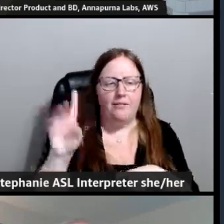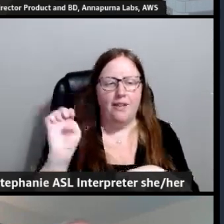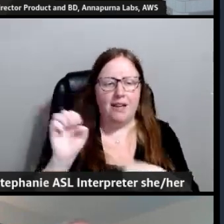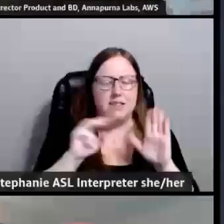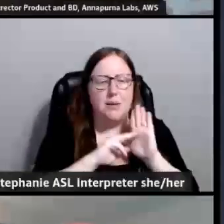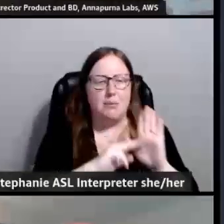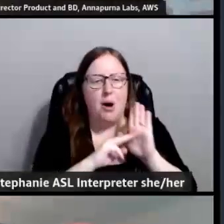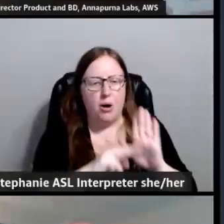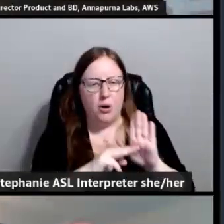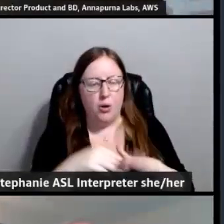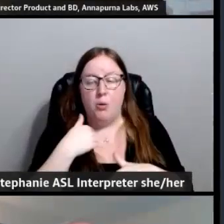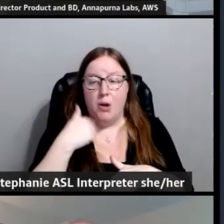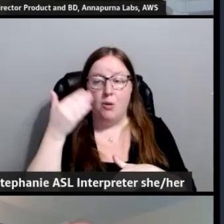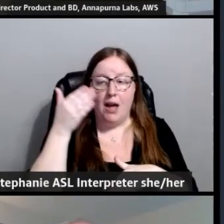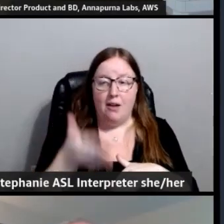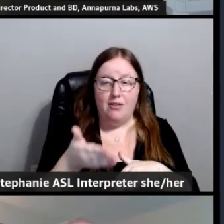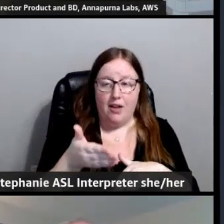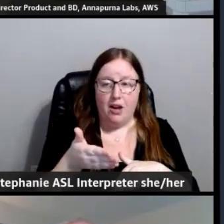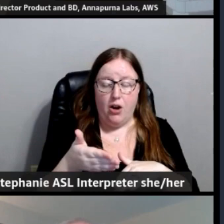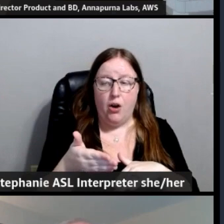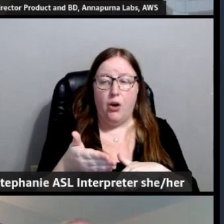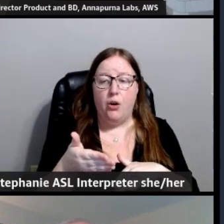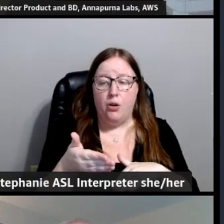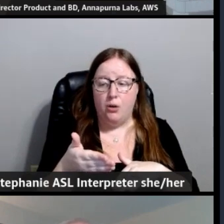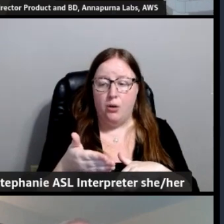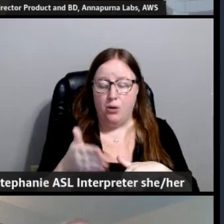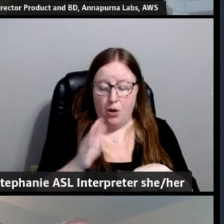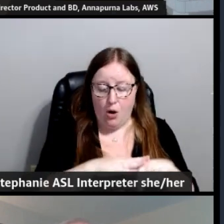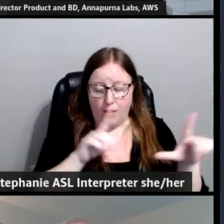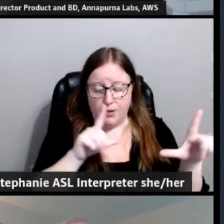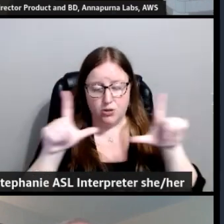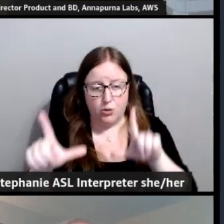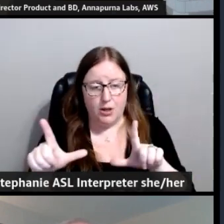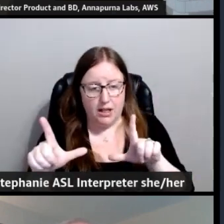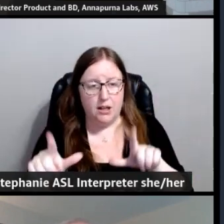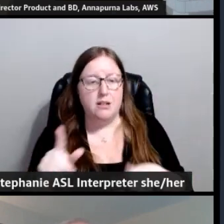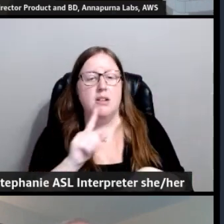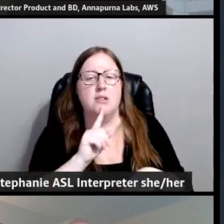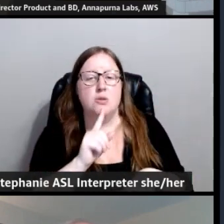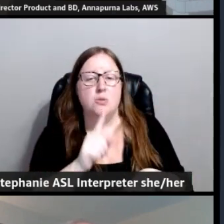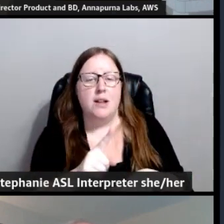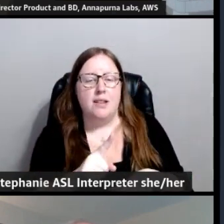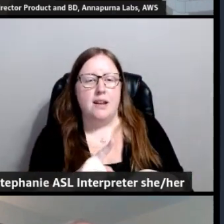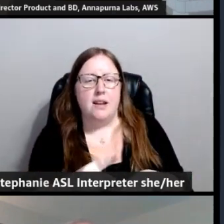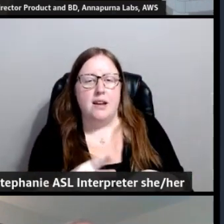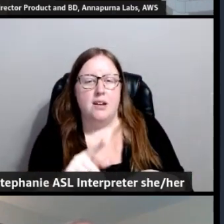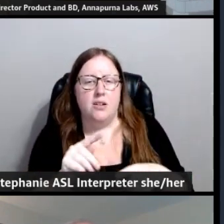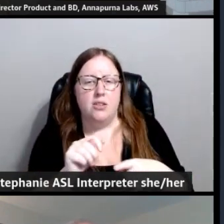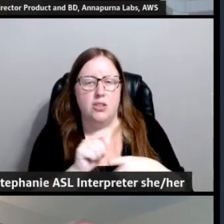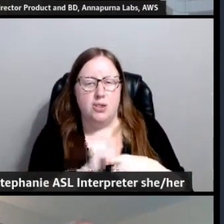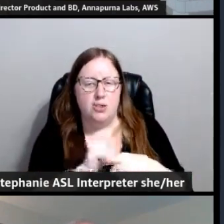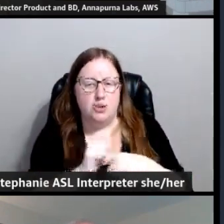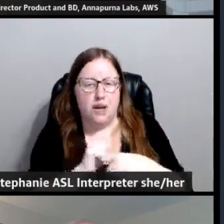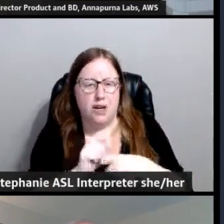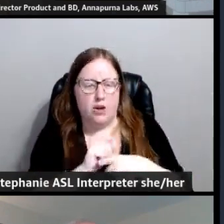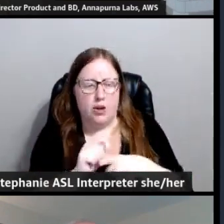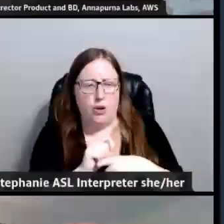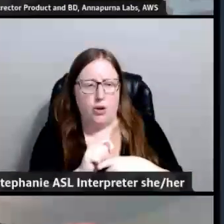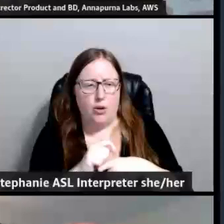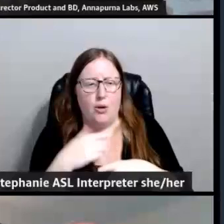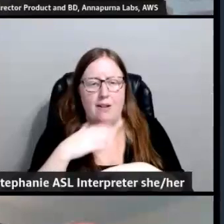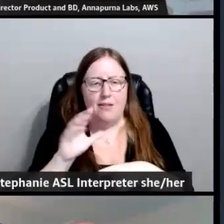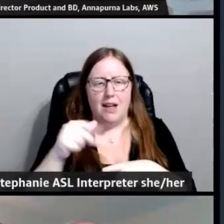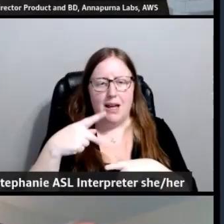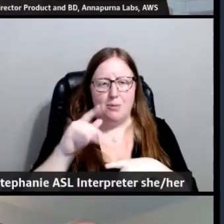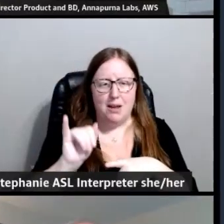And what you have here on screen is basically you are calling the trainer wrapper, which is trainer is an API from